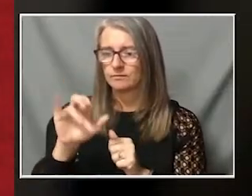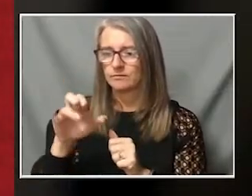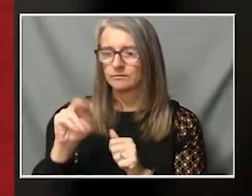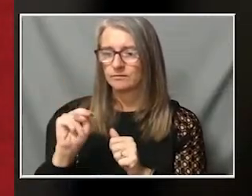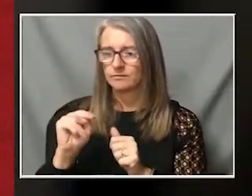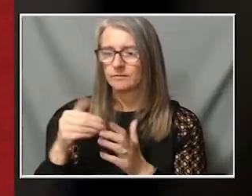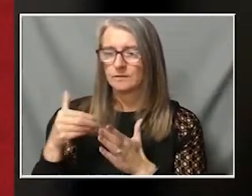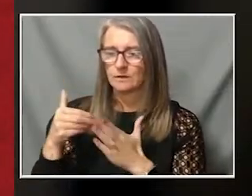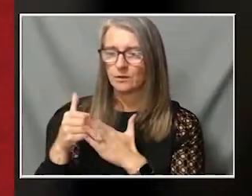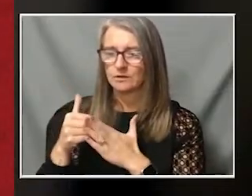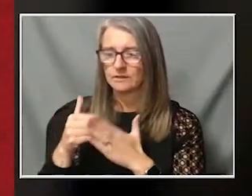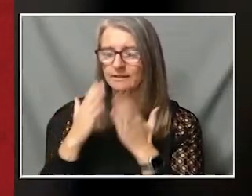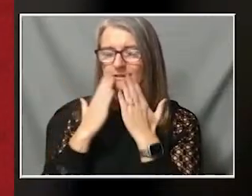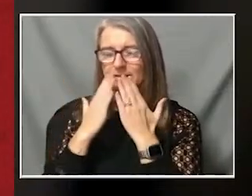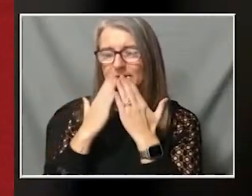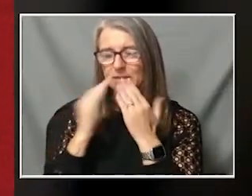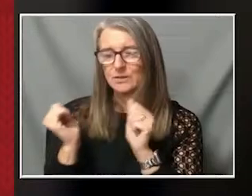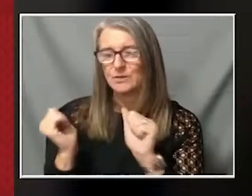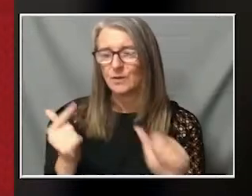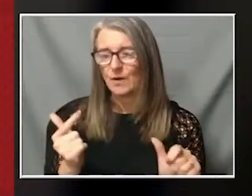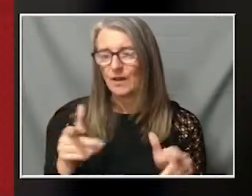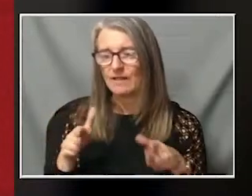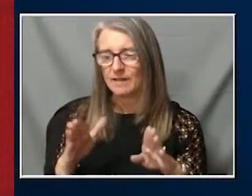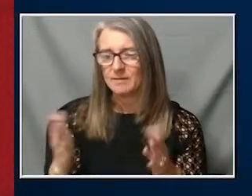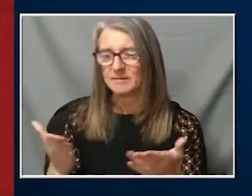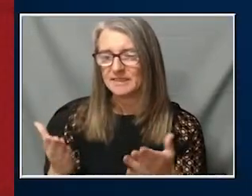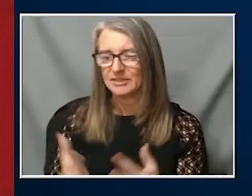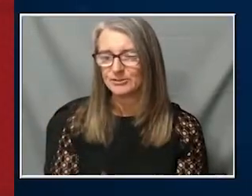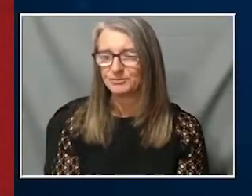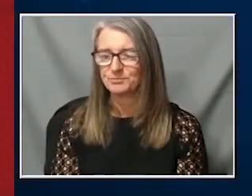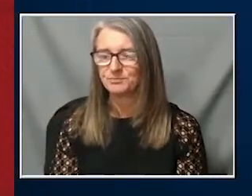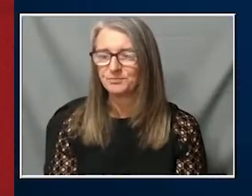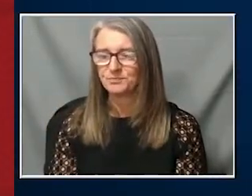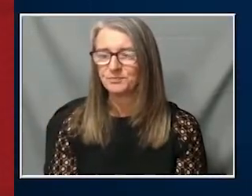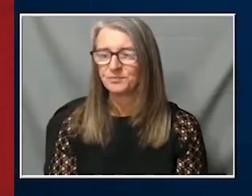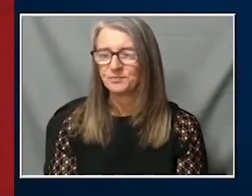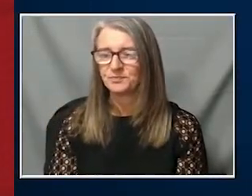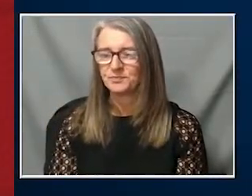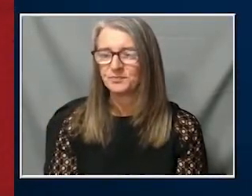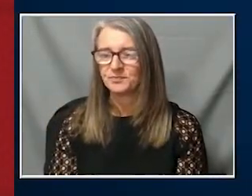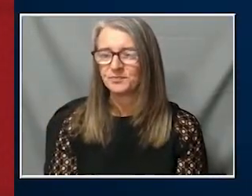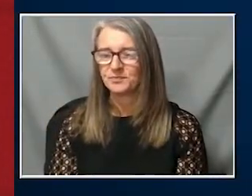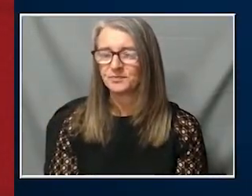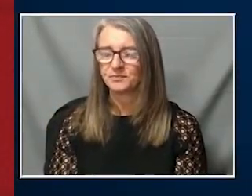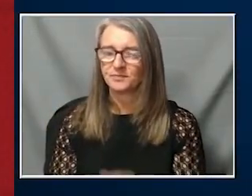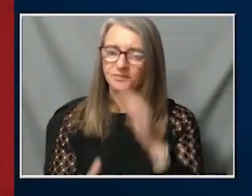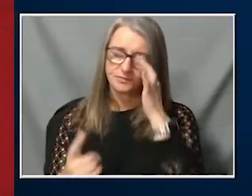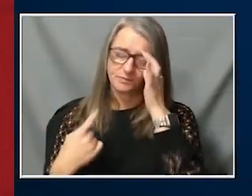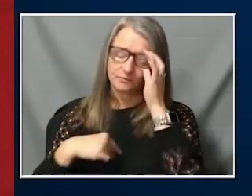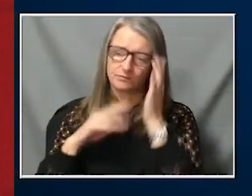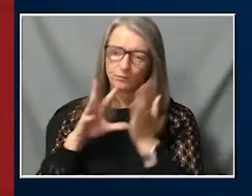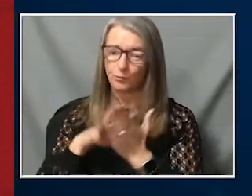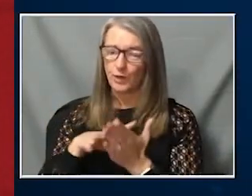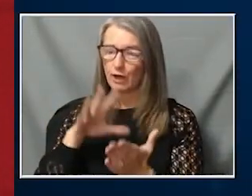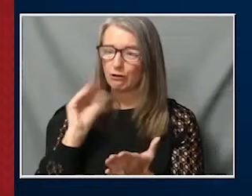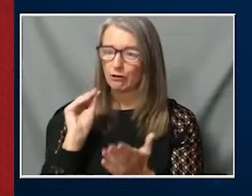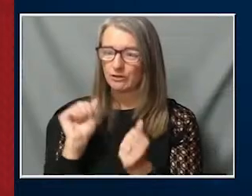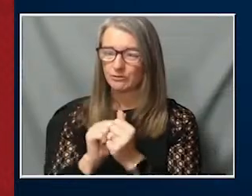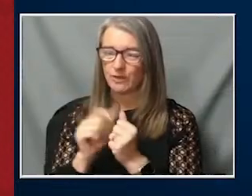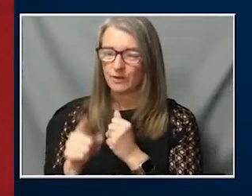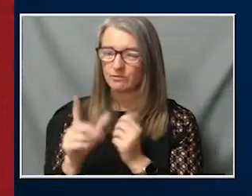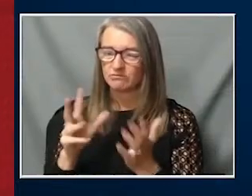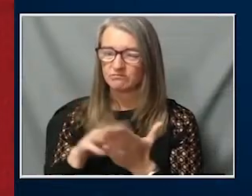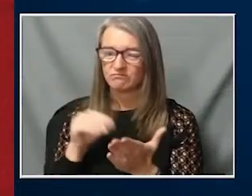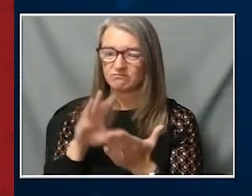closely. So just want to thank you all for allowing me to be here. Thank you for being with us. Yeah, we're learning right along with you. There was a lot to learn for